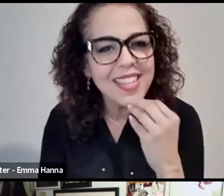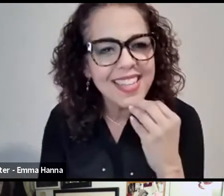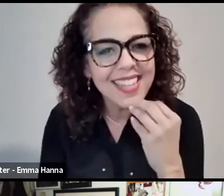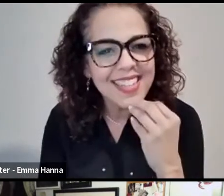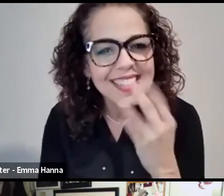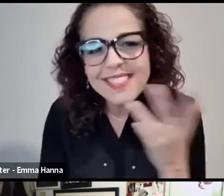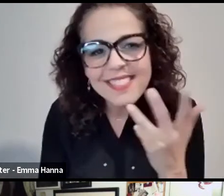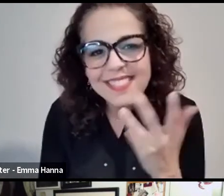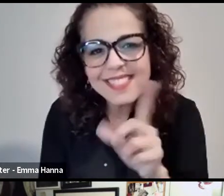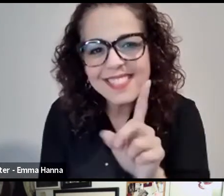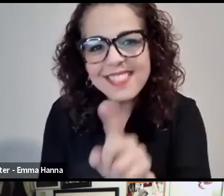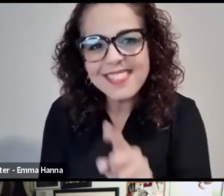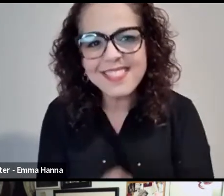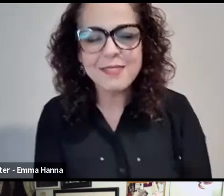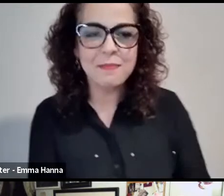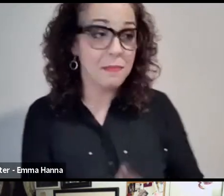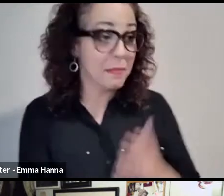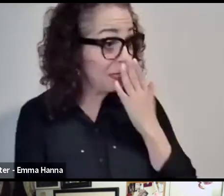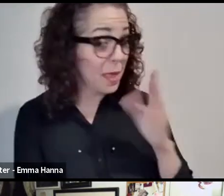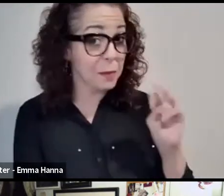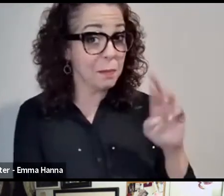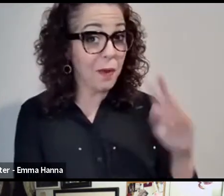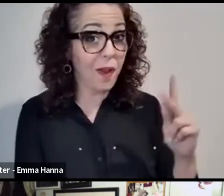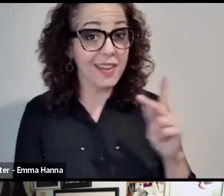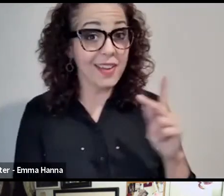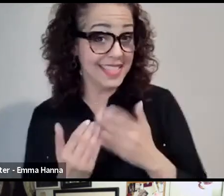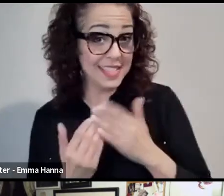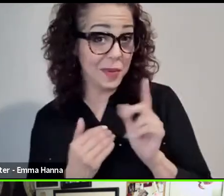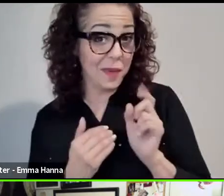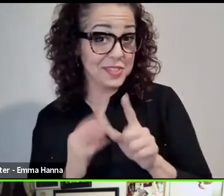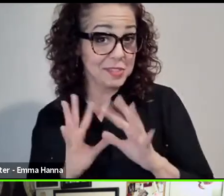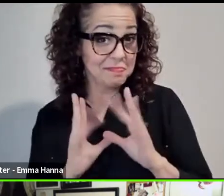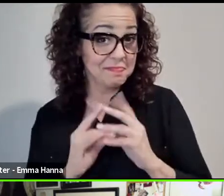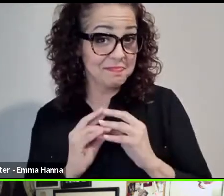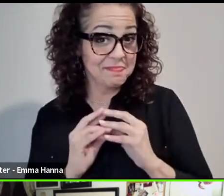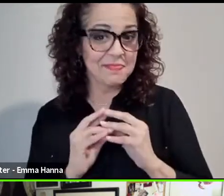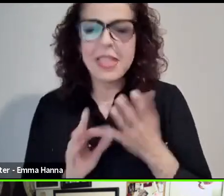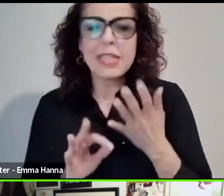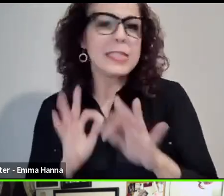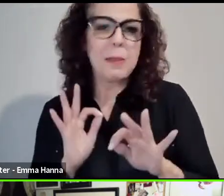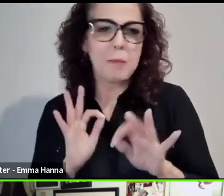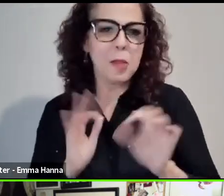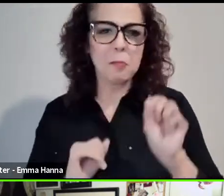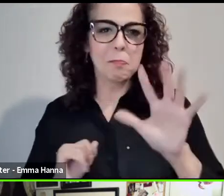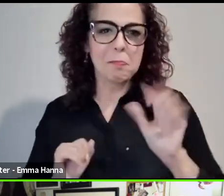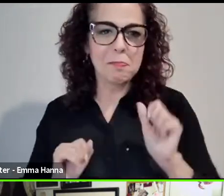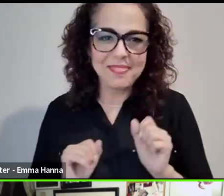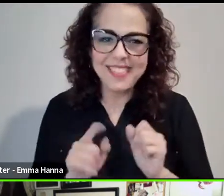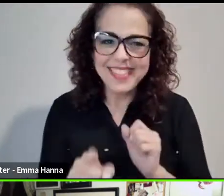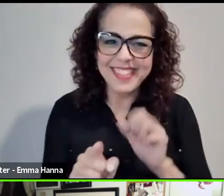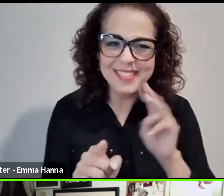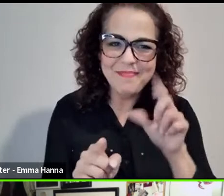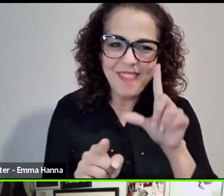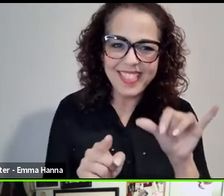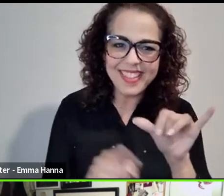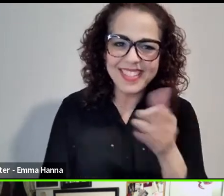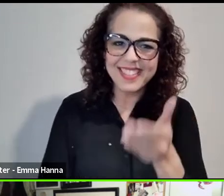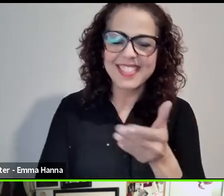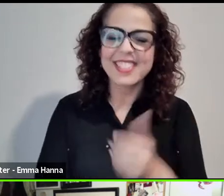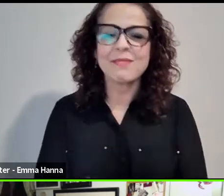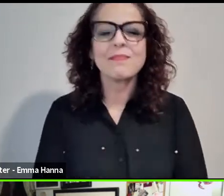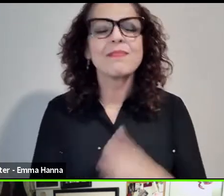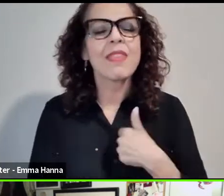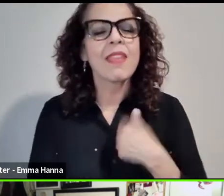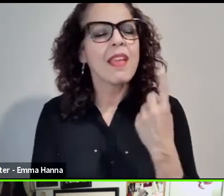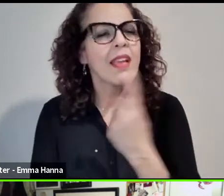Mark. It's an easy question. Yeah, I know, it's simple. Define beauty for us, please. I always think